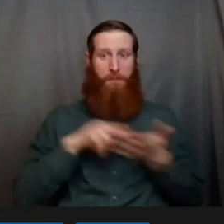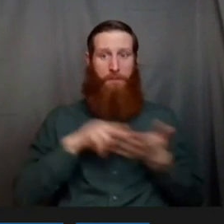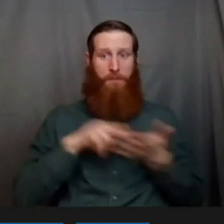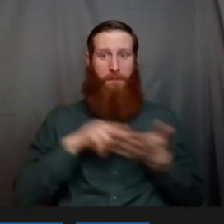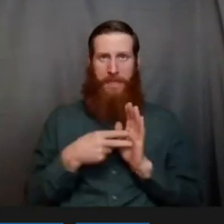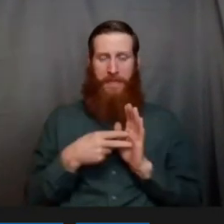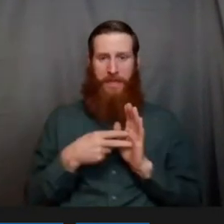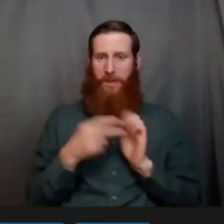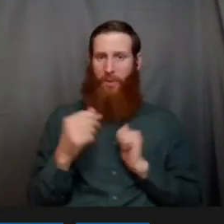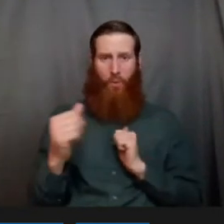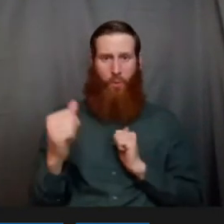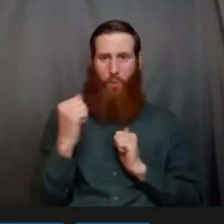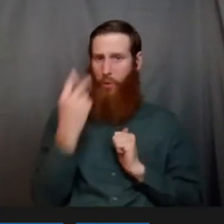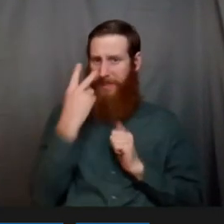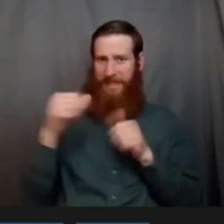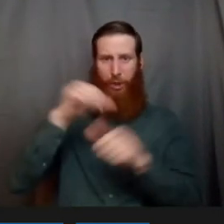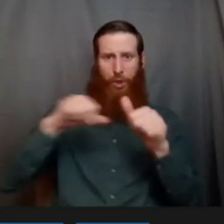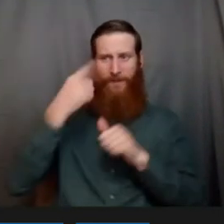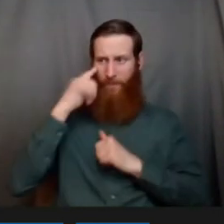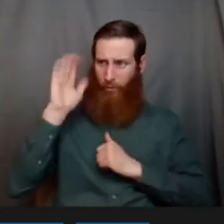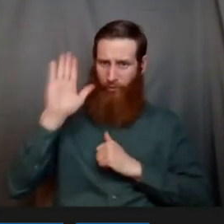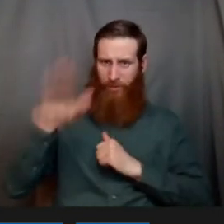for the rest of the school year?